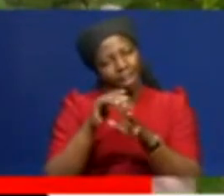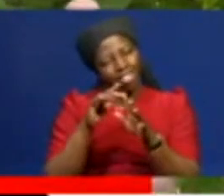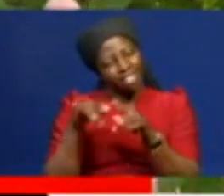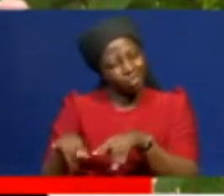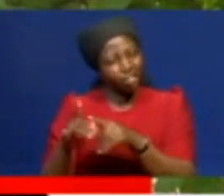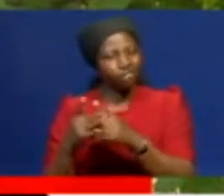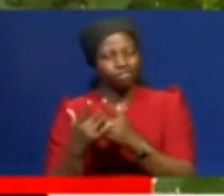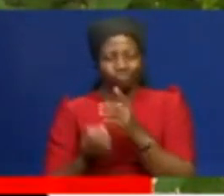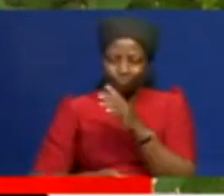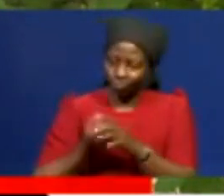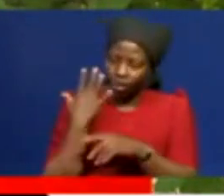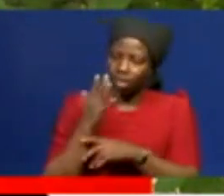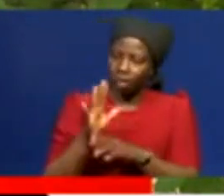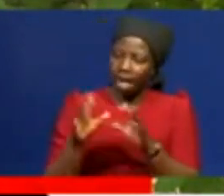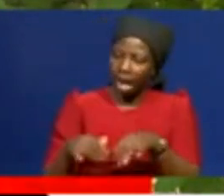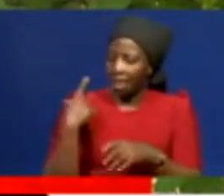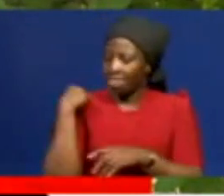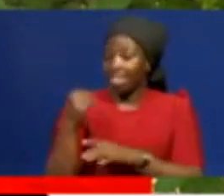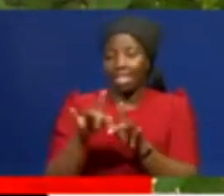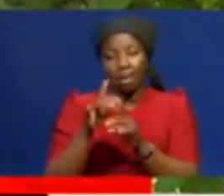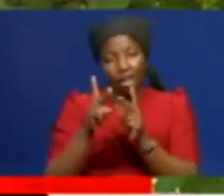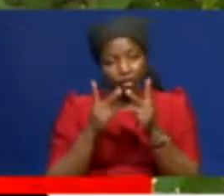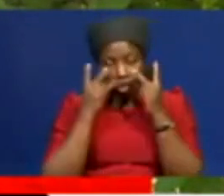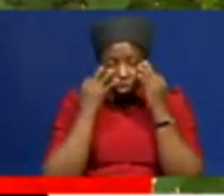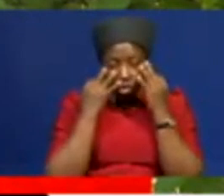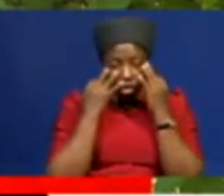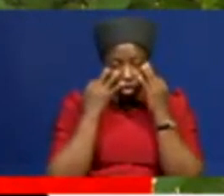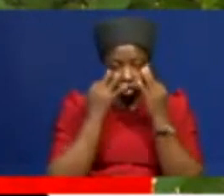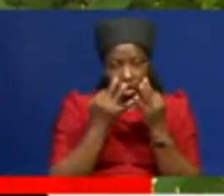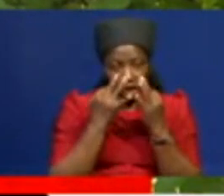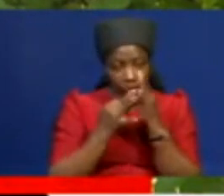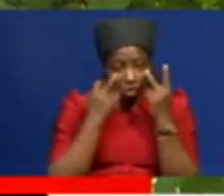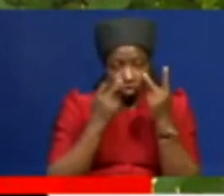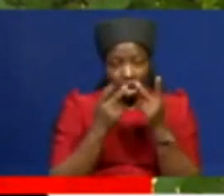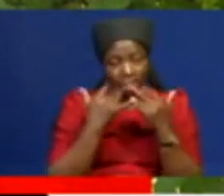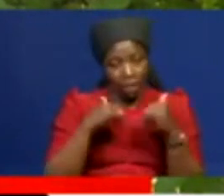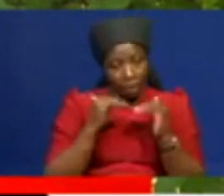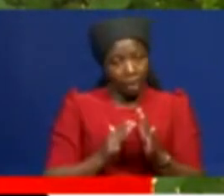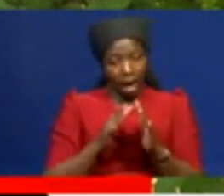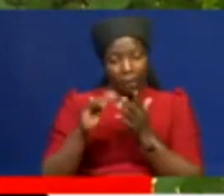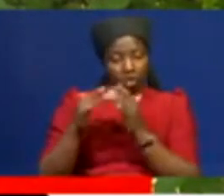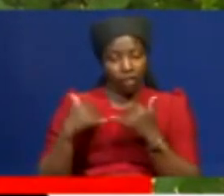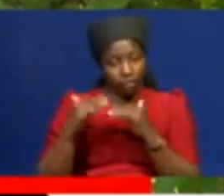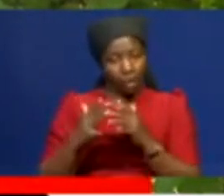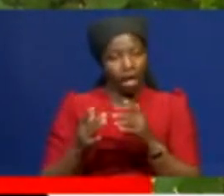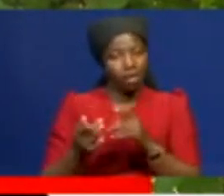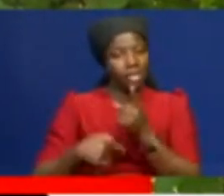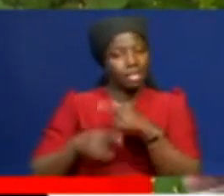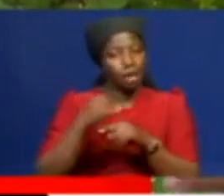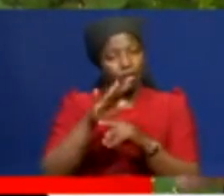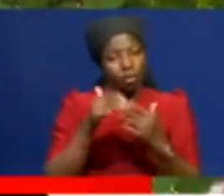they got born recently. Right. And if you look at the players who are also playing there, most of the players also came from Kisumu RFC. Mm-hmm. Yeah. You